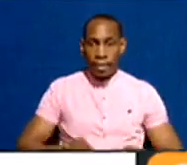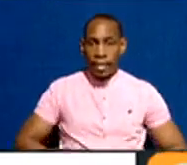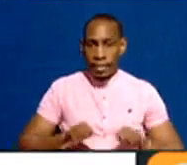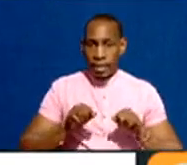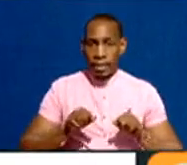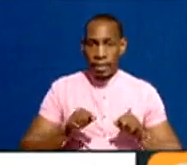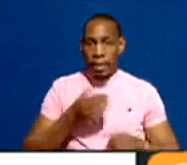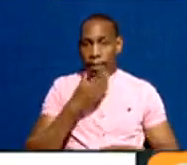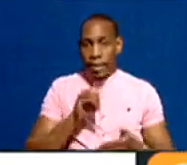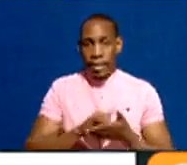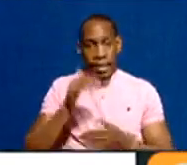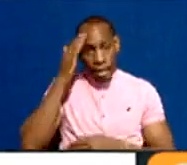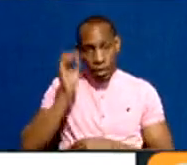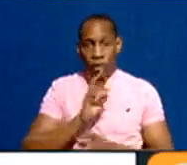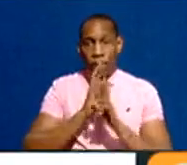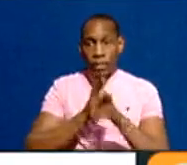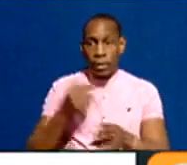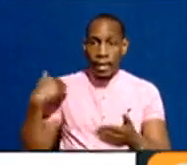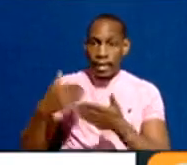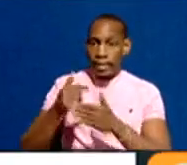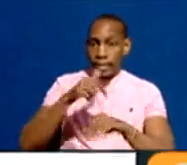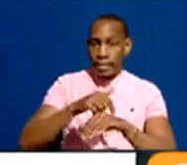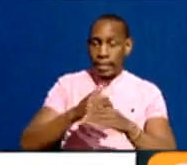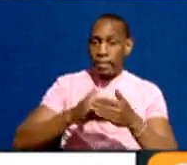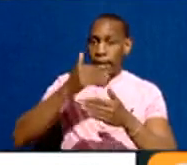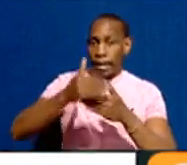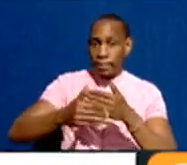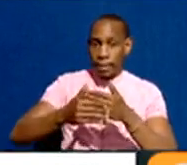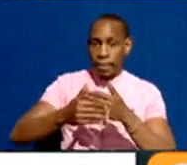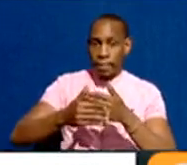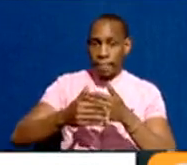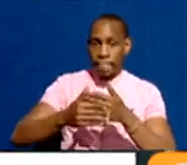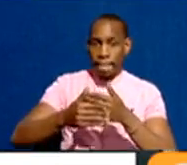not aware of the results until after the